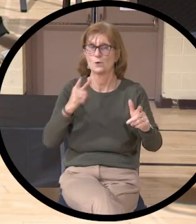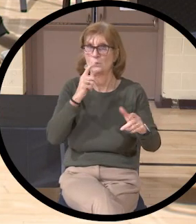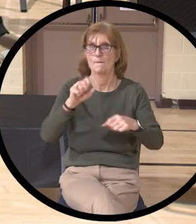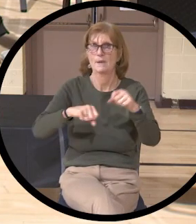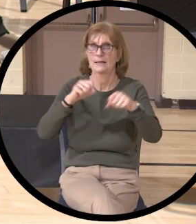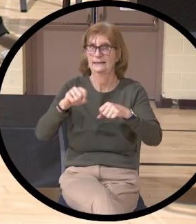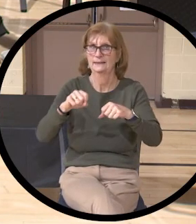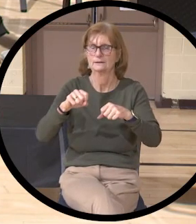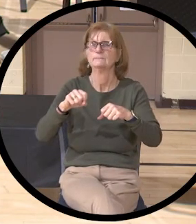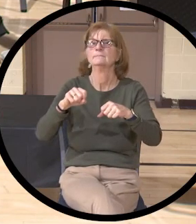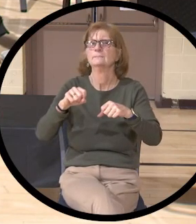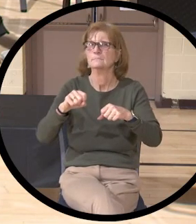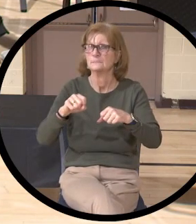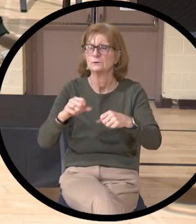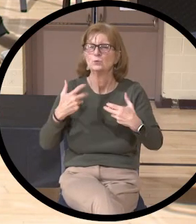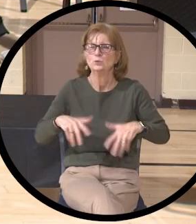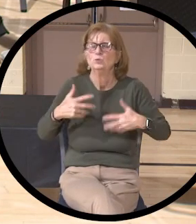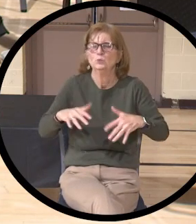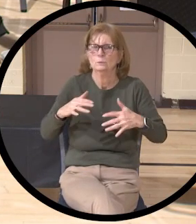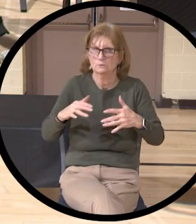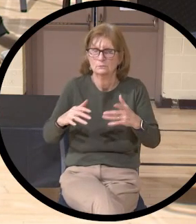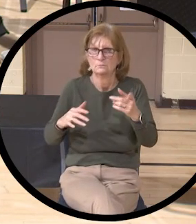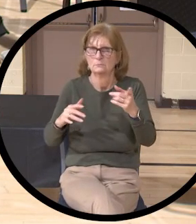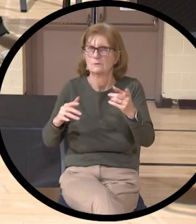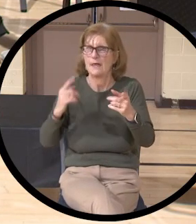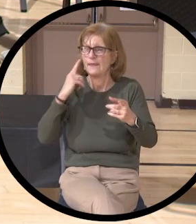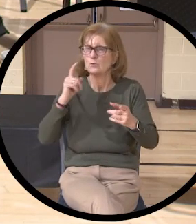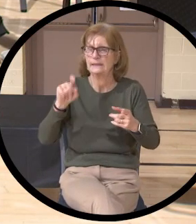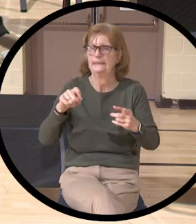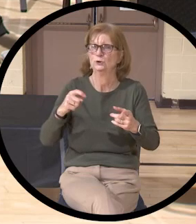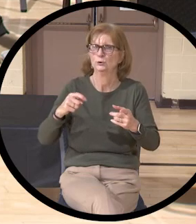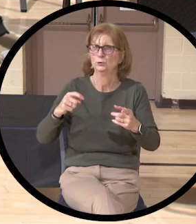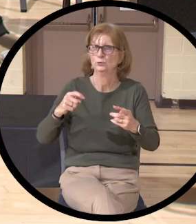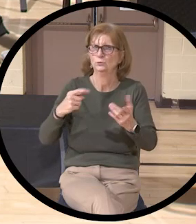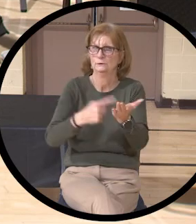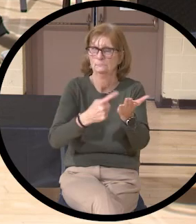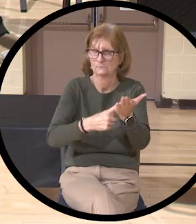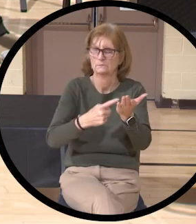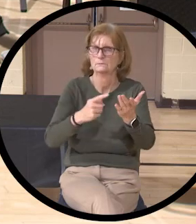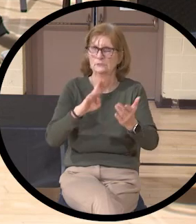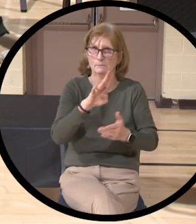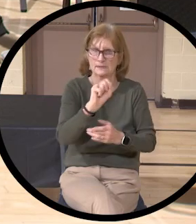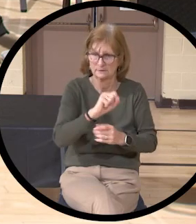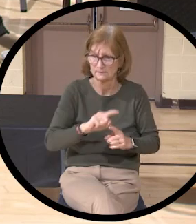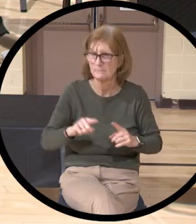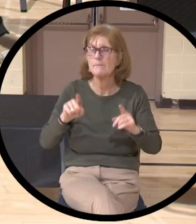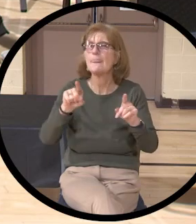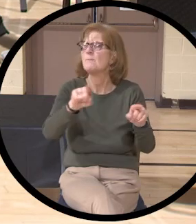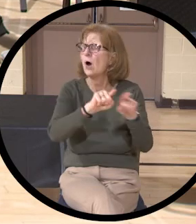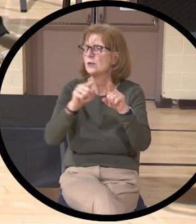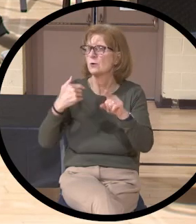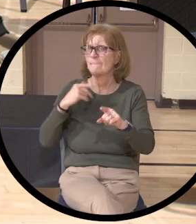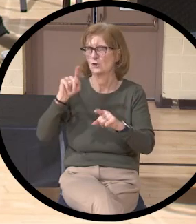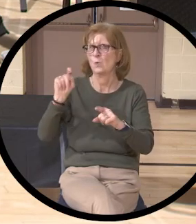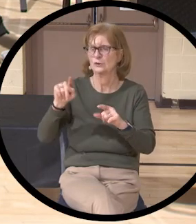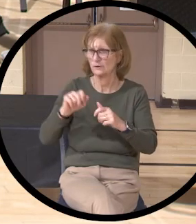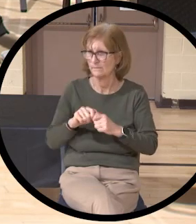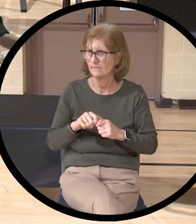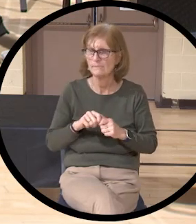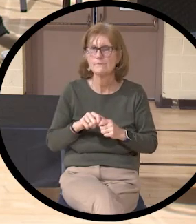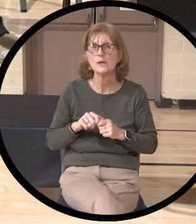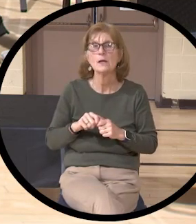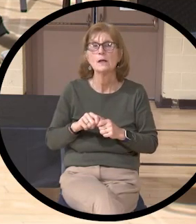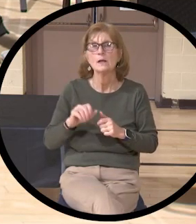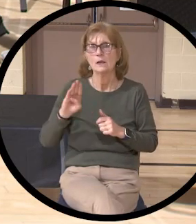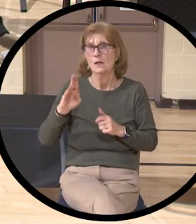just like I have to bike on Negley to get anywhere. My question is about the bike lane that is right next